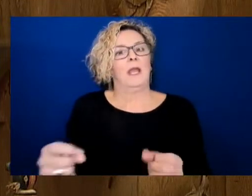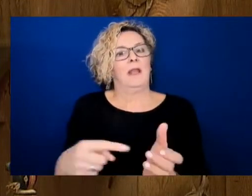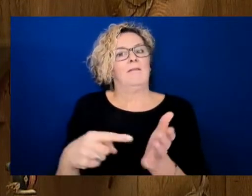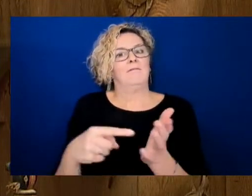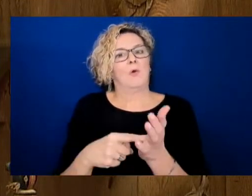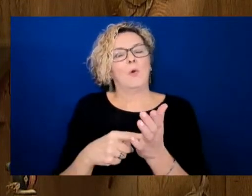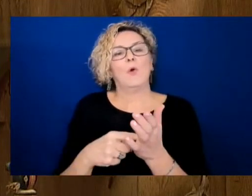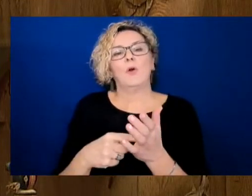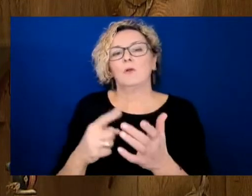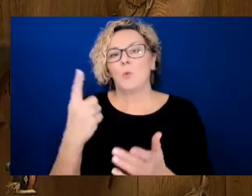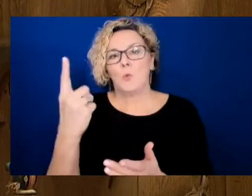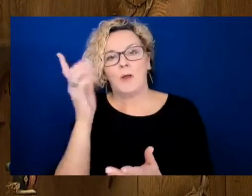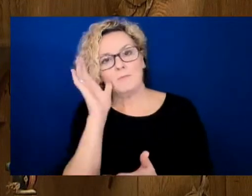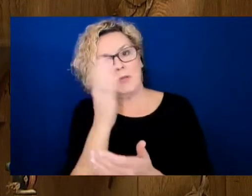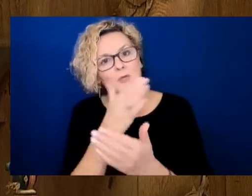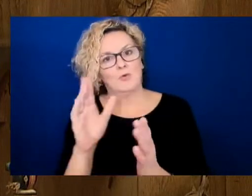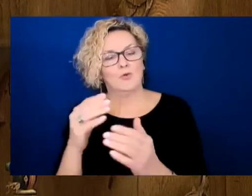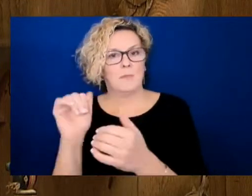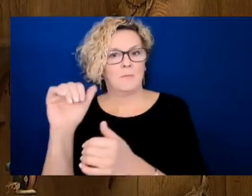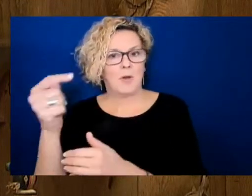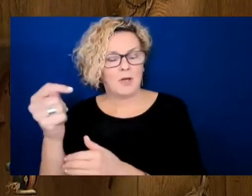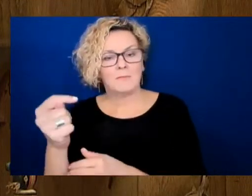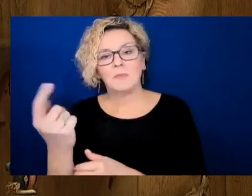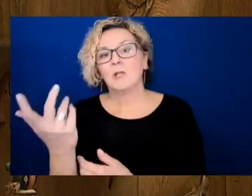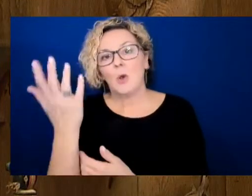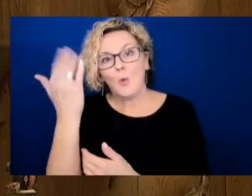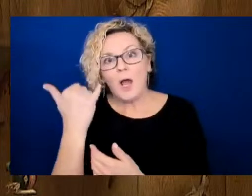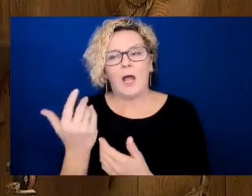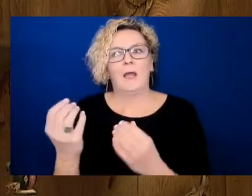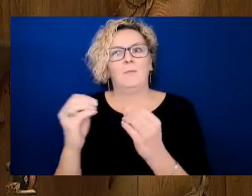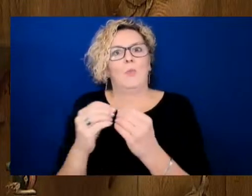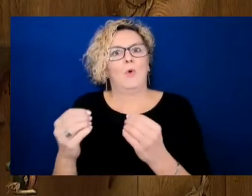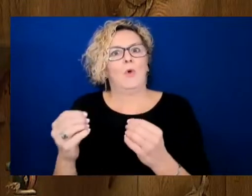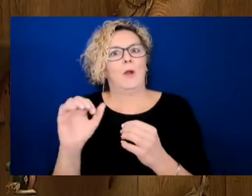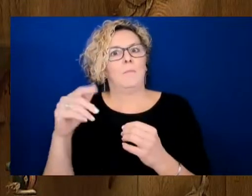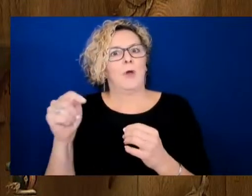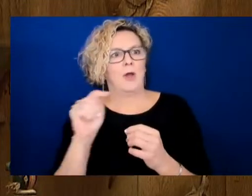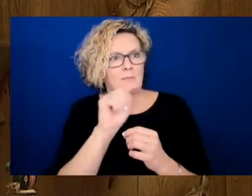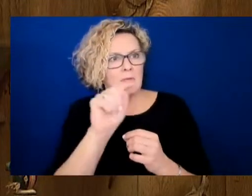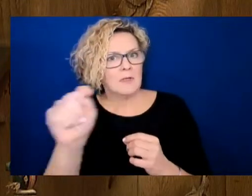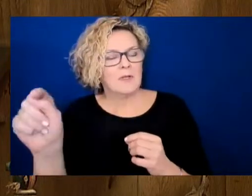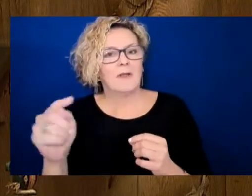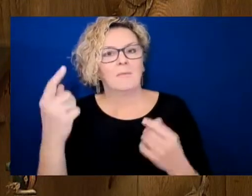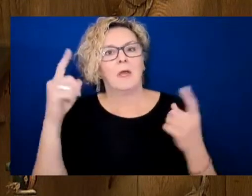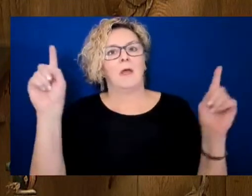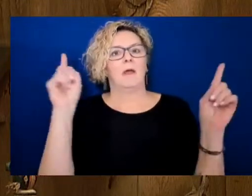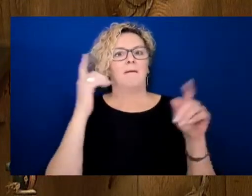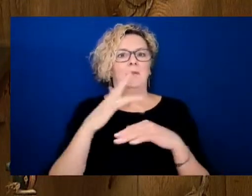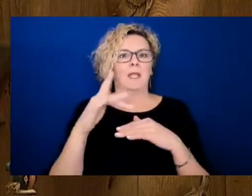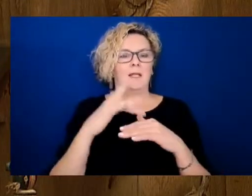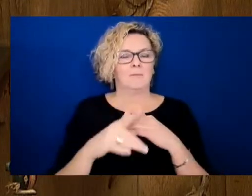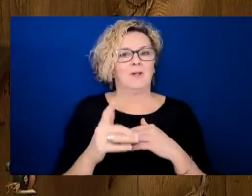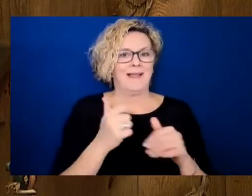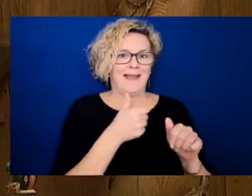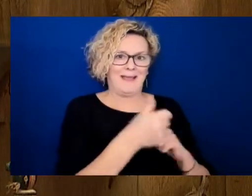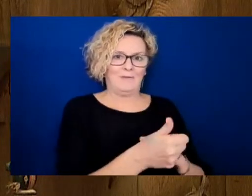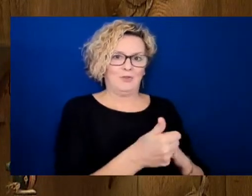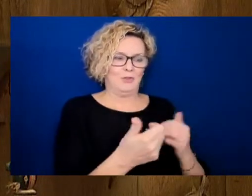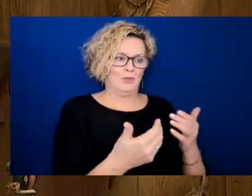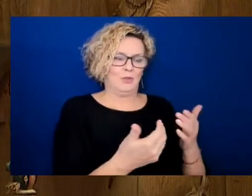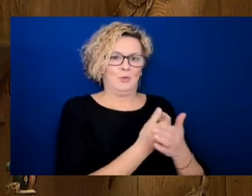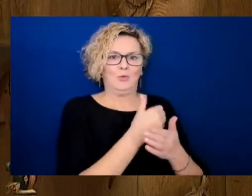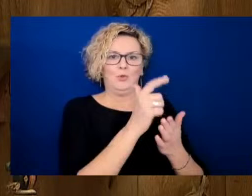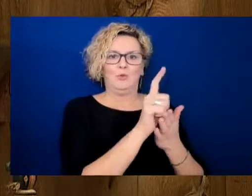thanks to an influx of new inventory that hit the market after this legislature passed a law restricting short-term